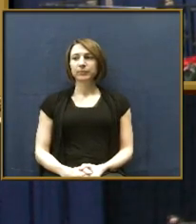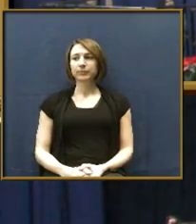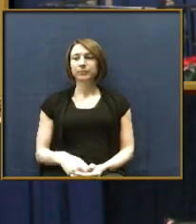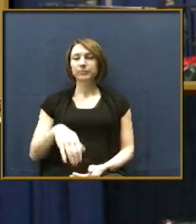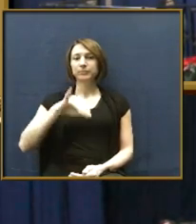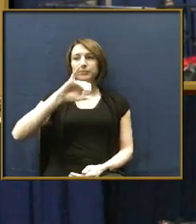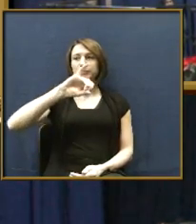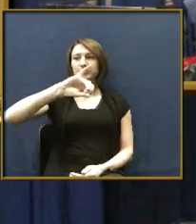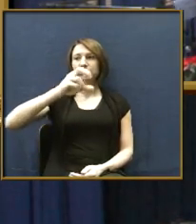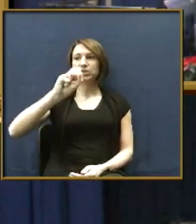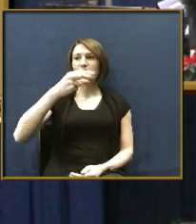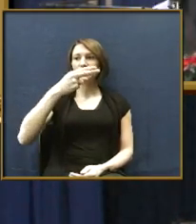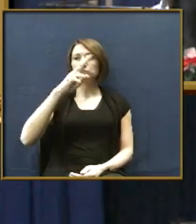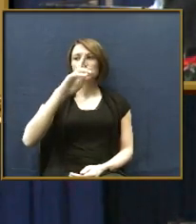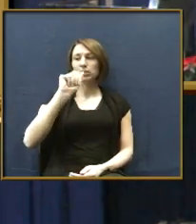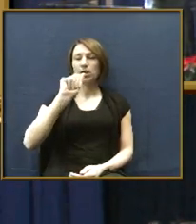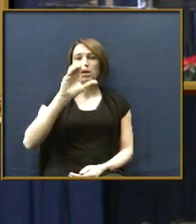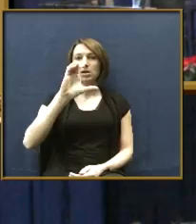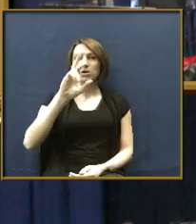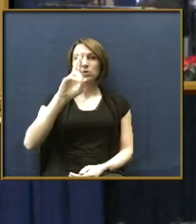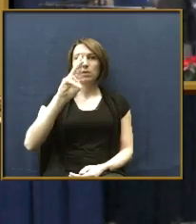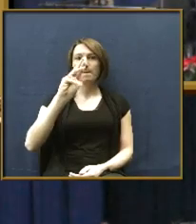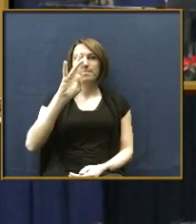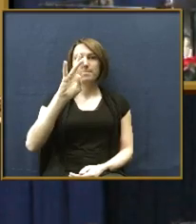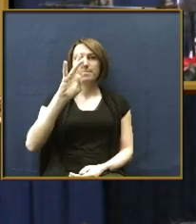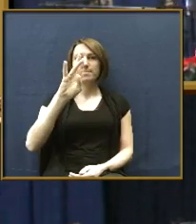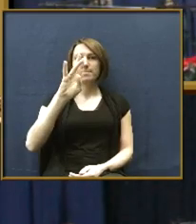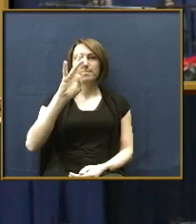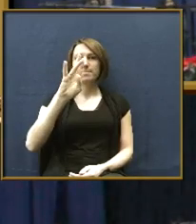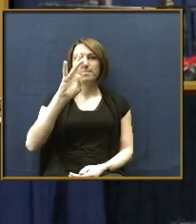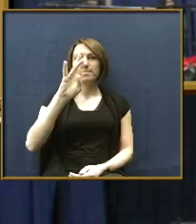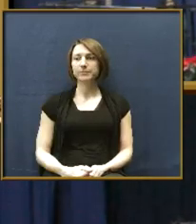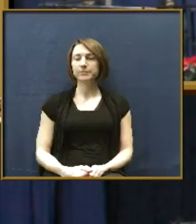Joshua Paul Crumley, summa cum laude.